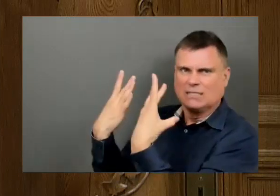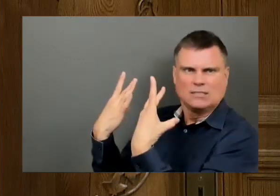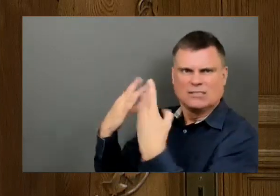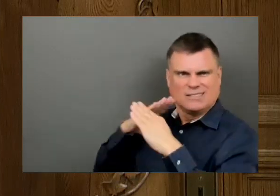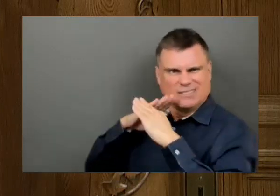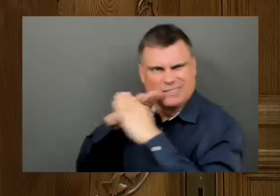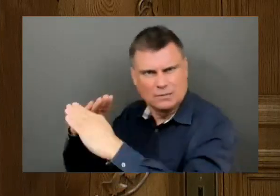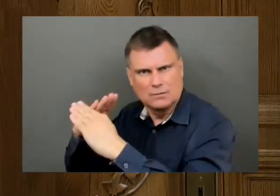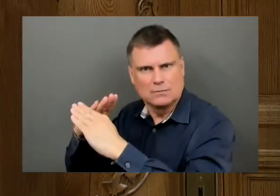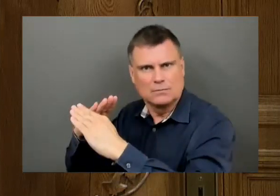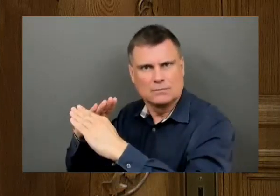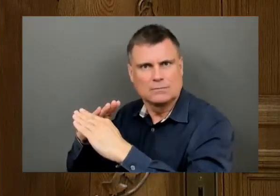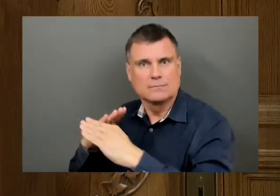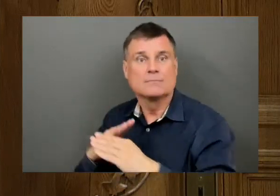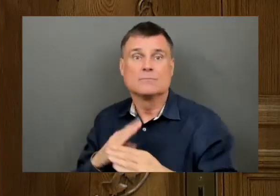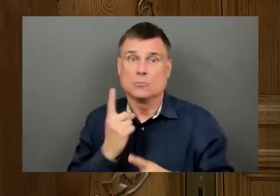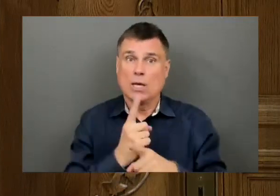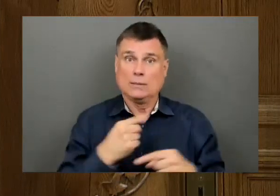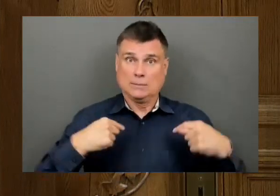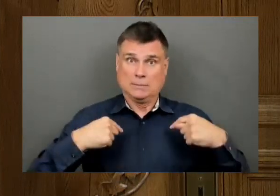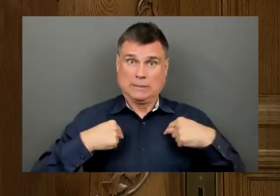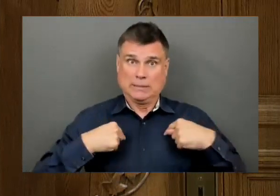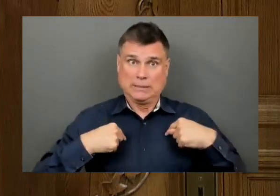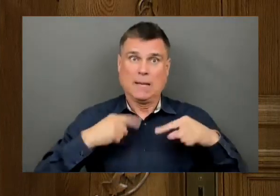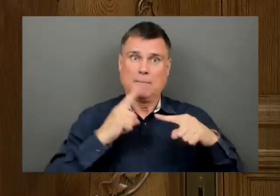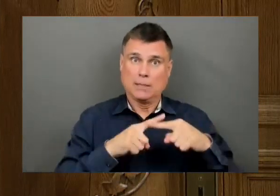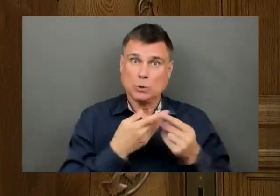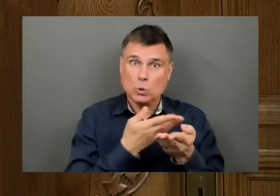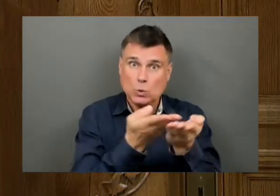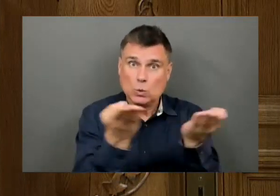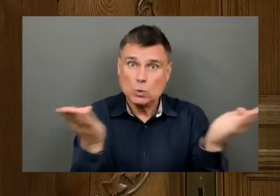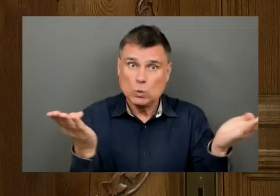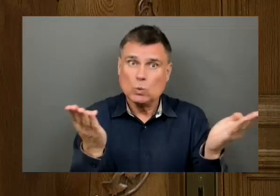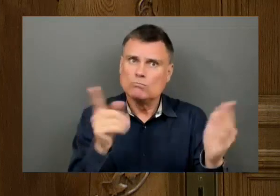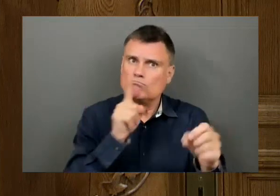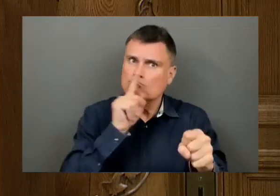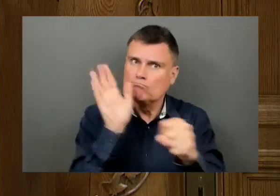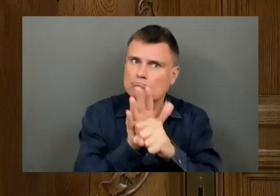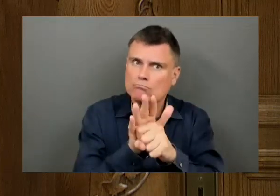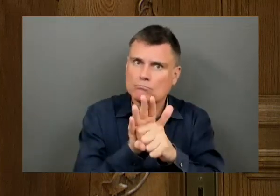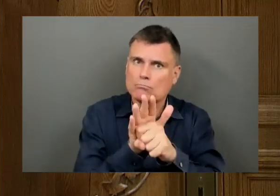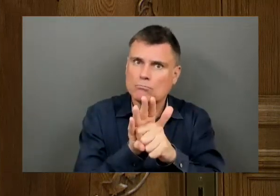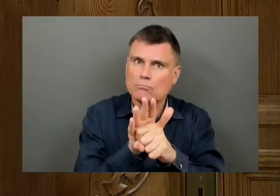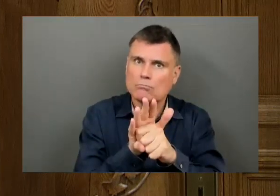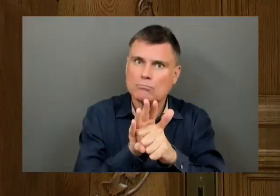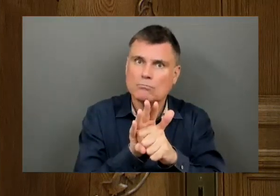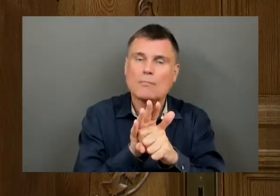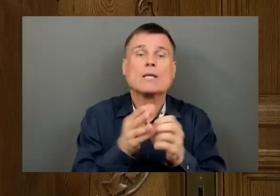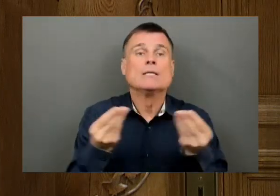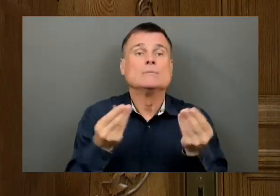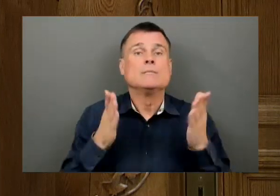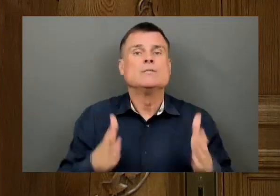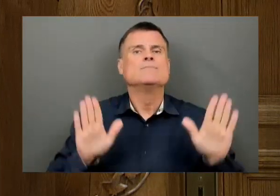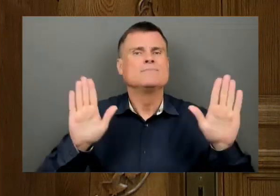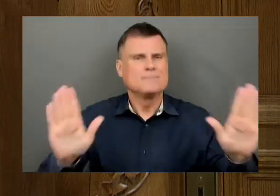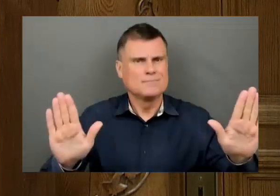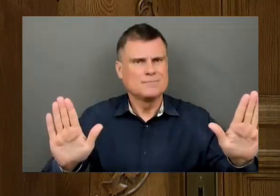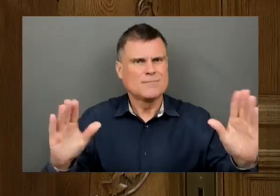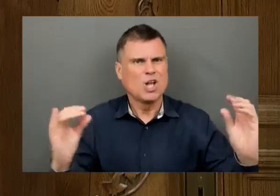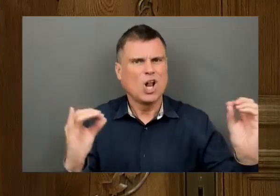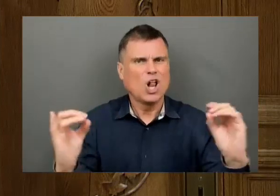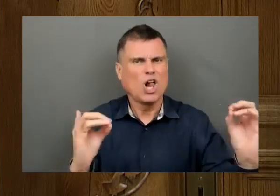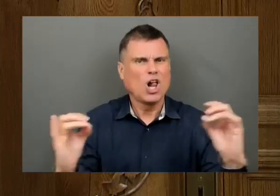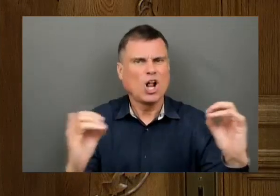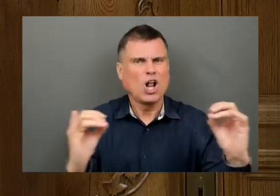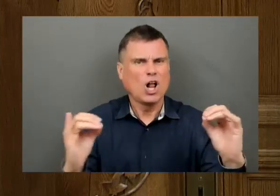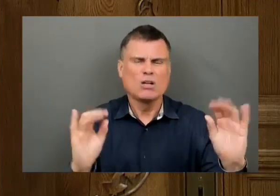Members, please, it's a very serious issue. Let's not have a crosstalk. Member for Parksville, Qualicum. Thank you, Mr.